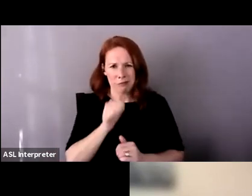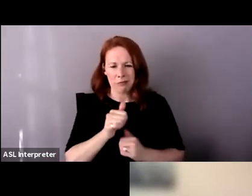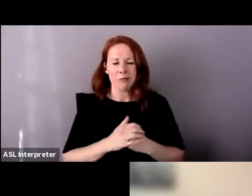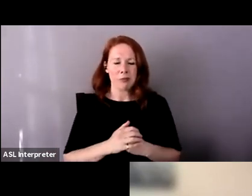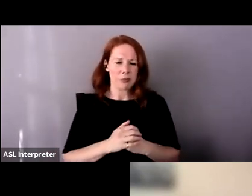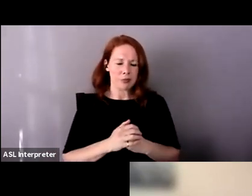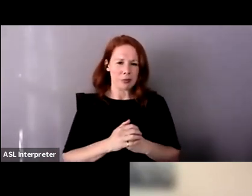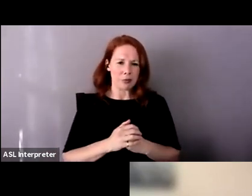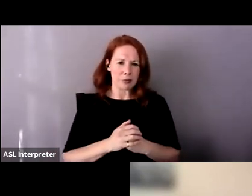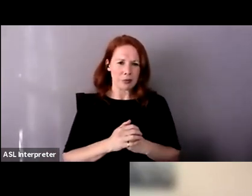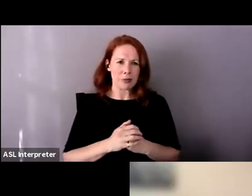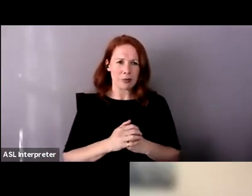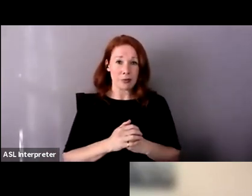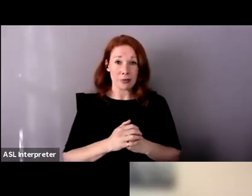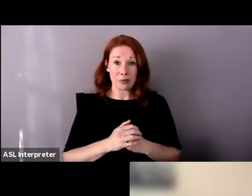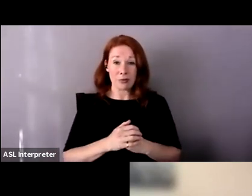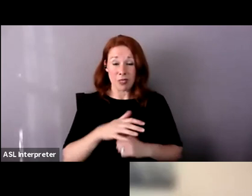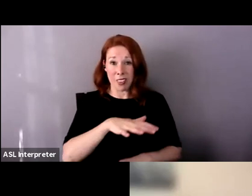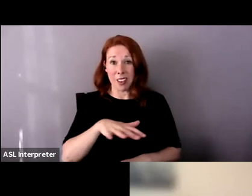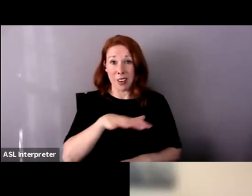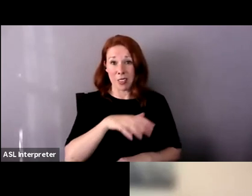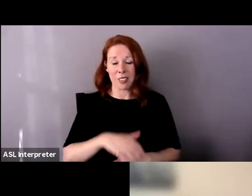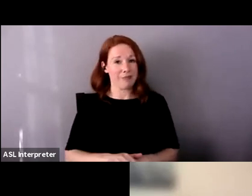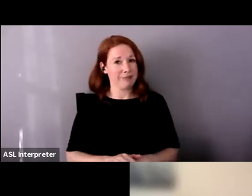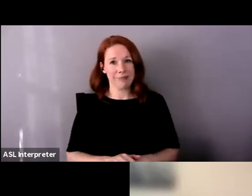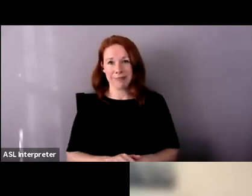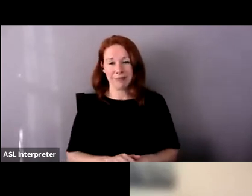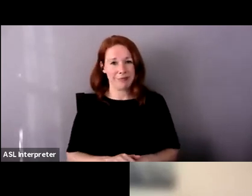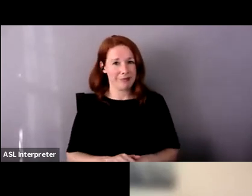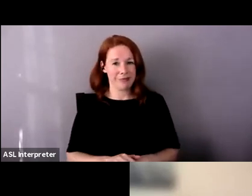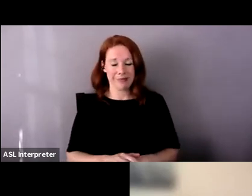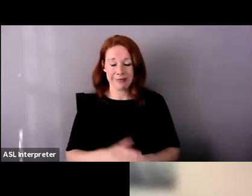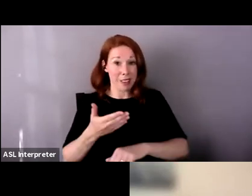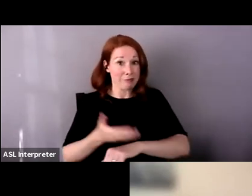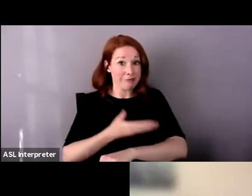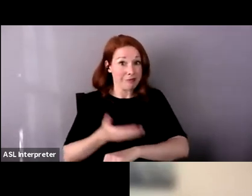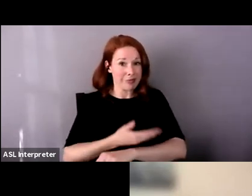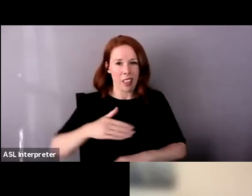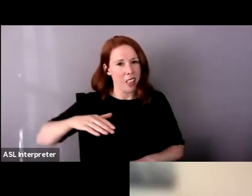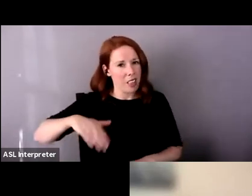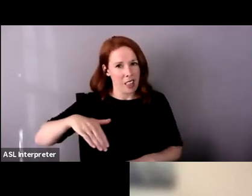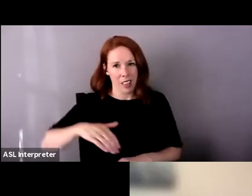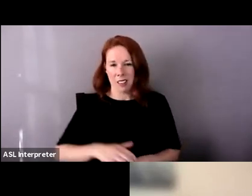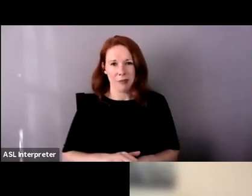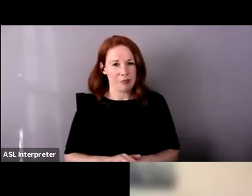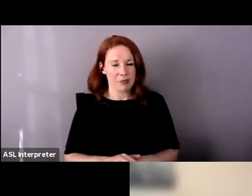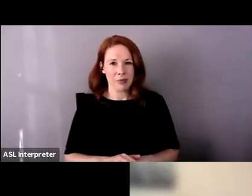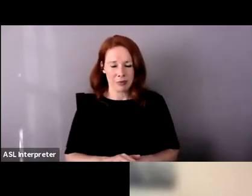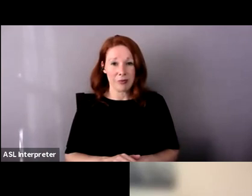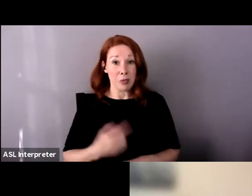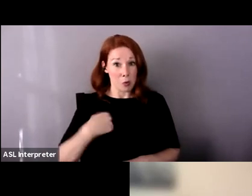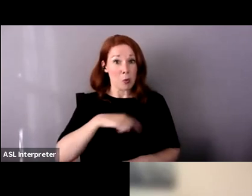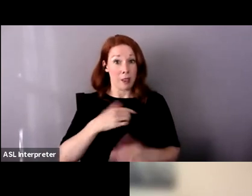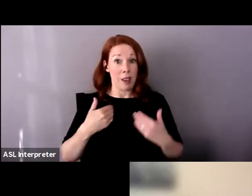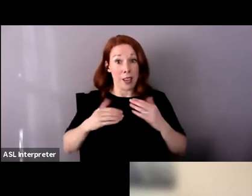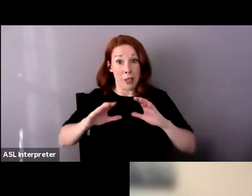Right now, those areas we don't have anything physically done, but we did have a focus group here